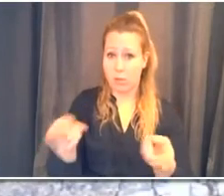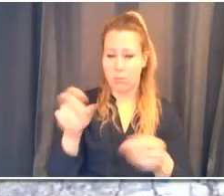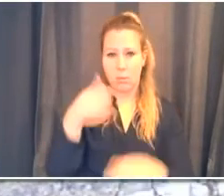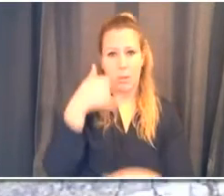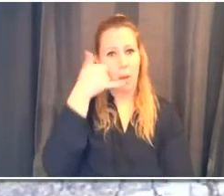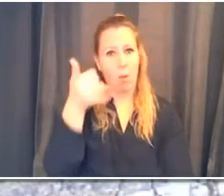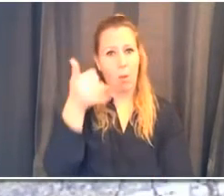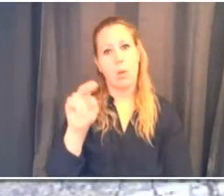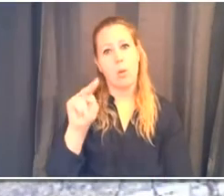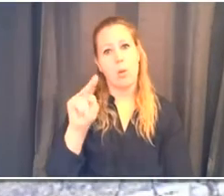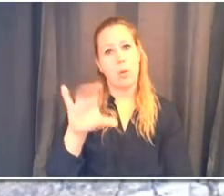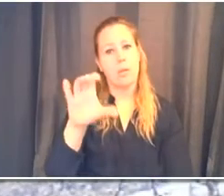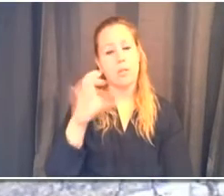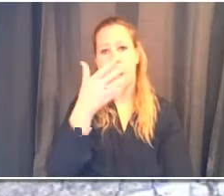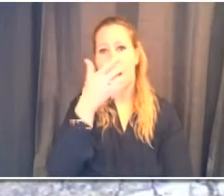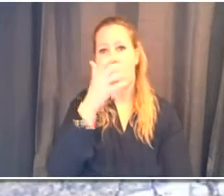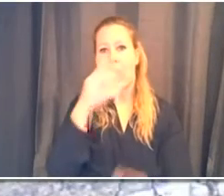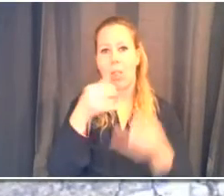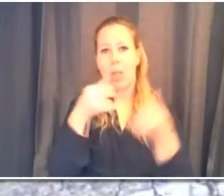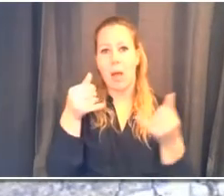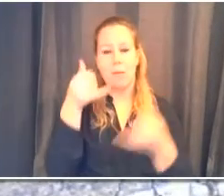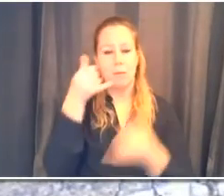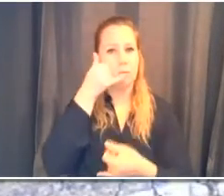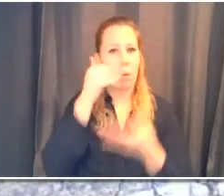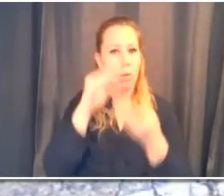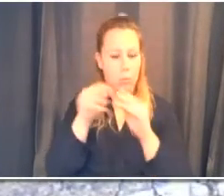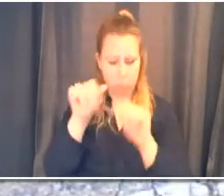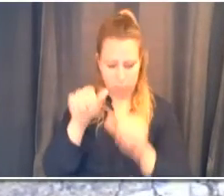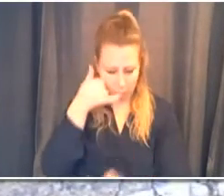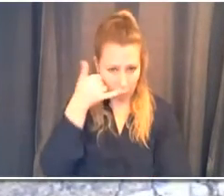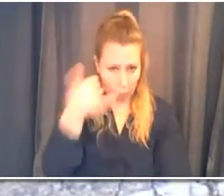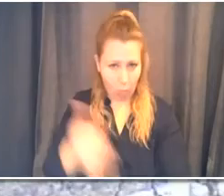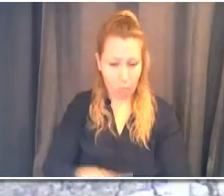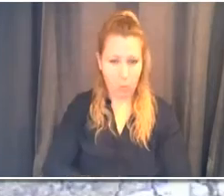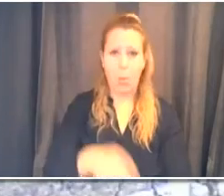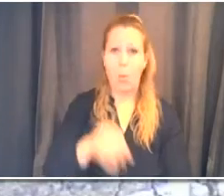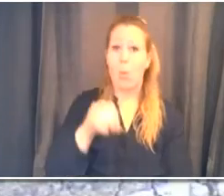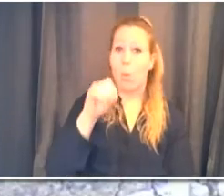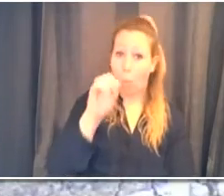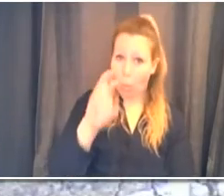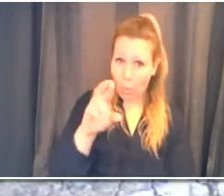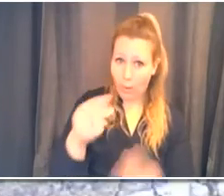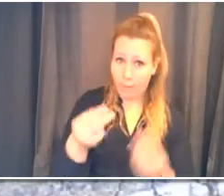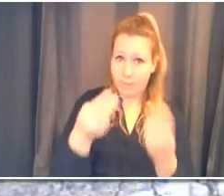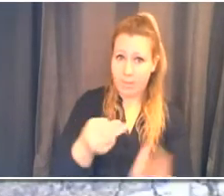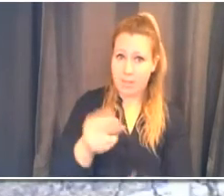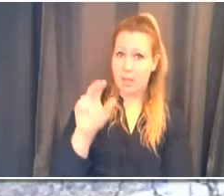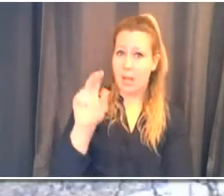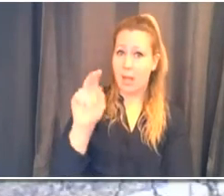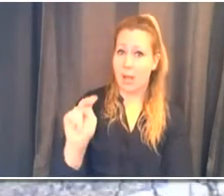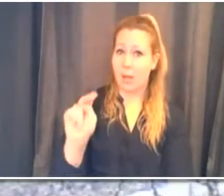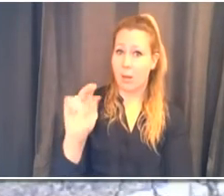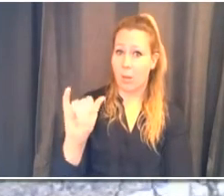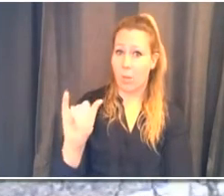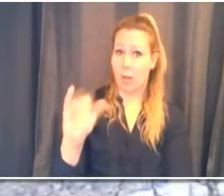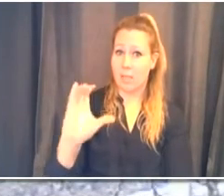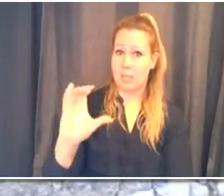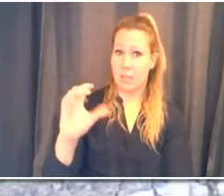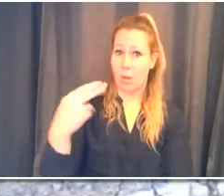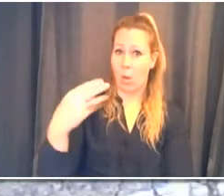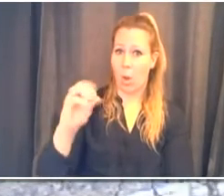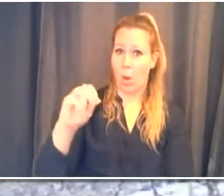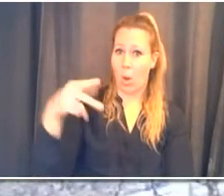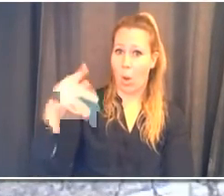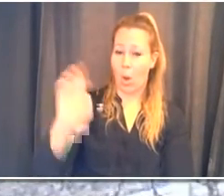community and get connected that way there are multiple ways that survivors can connect and that's what I think that we all need to make